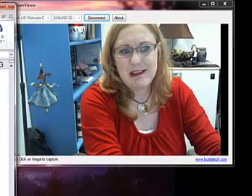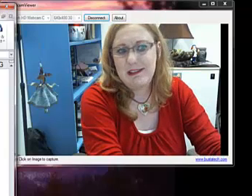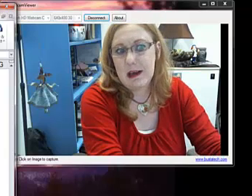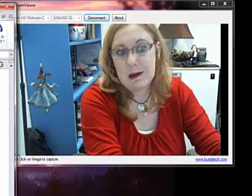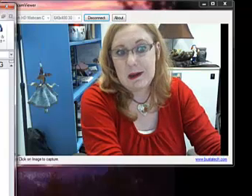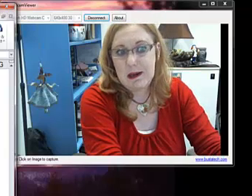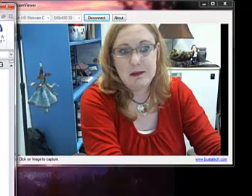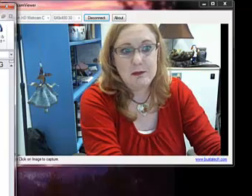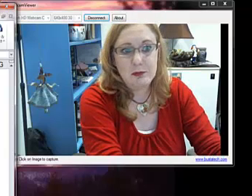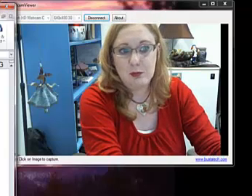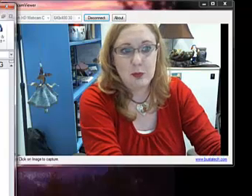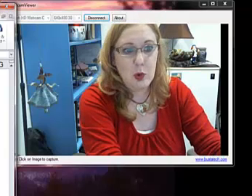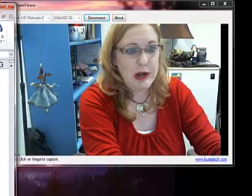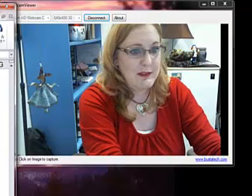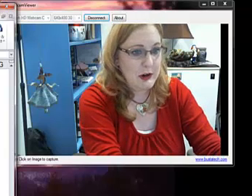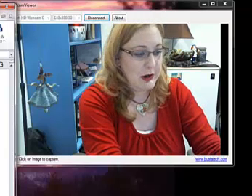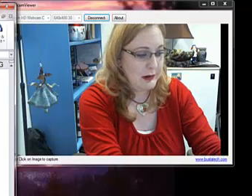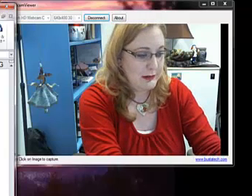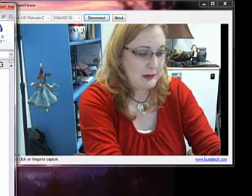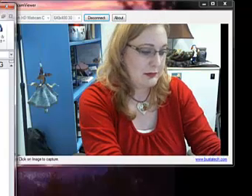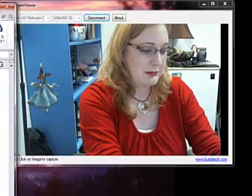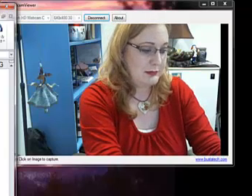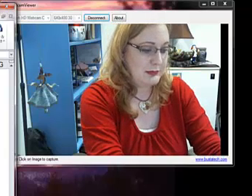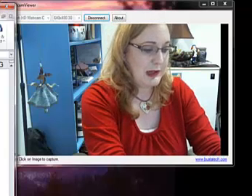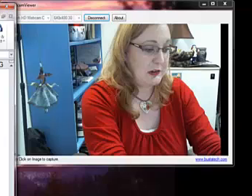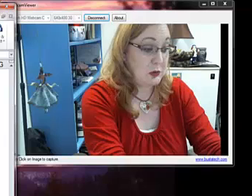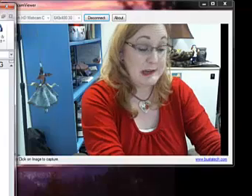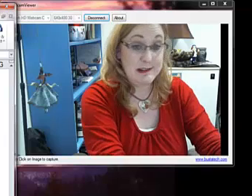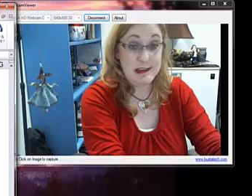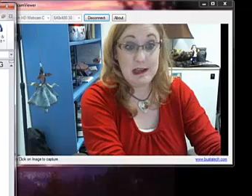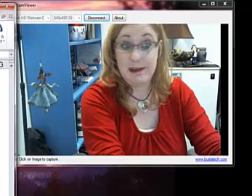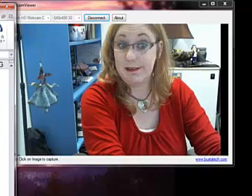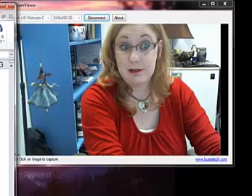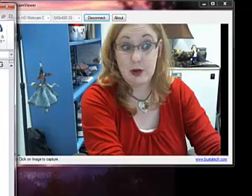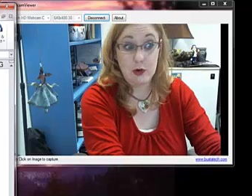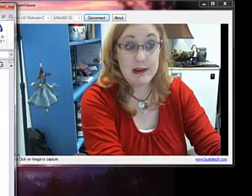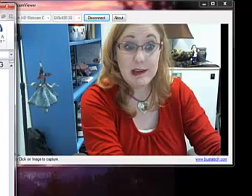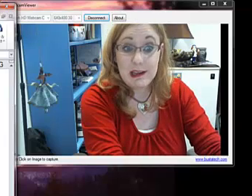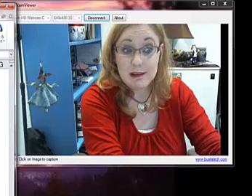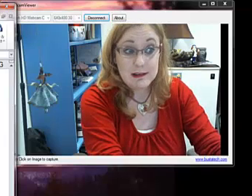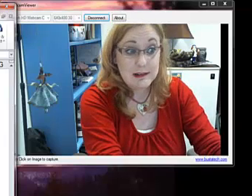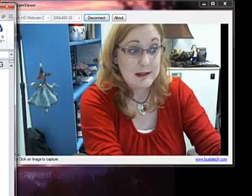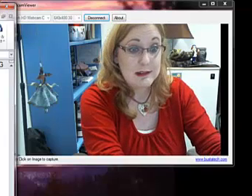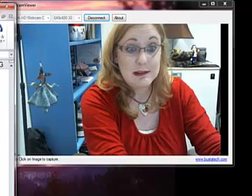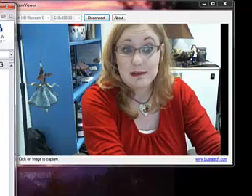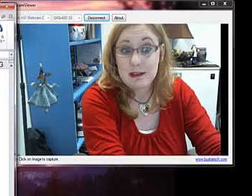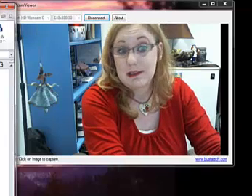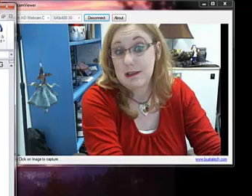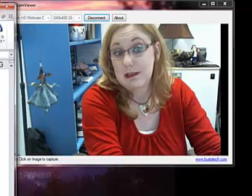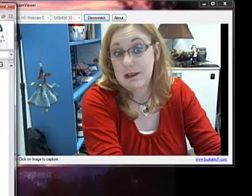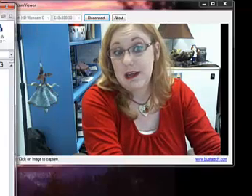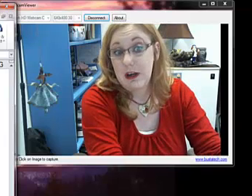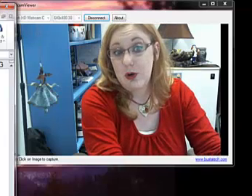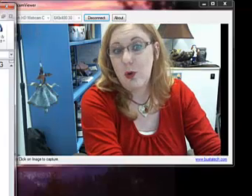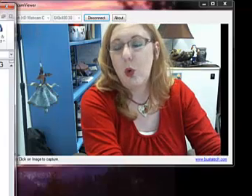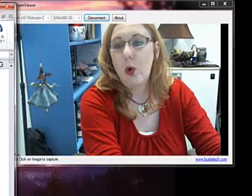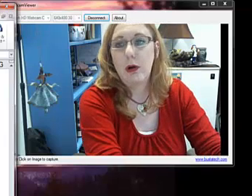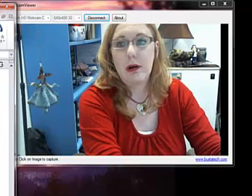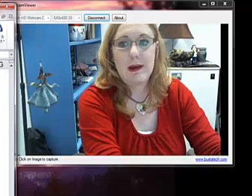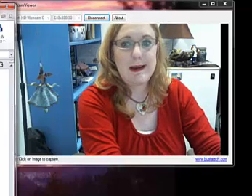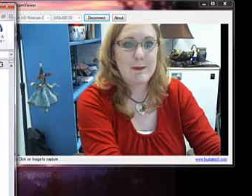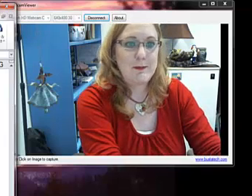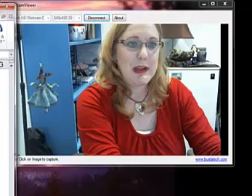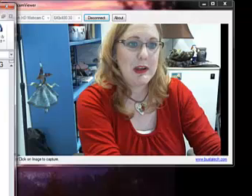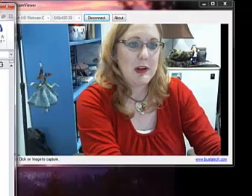did I sign whatever XYZ correctly? You know,